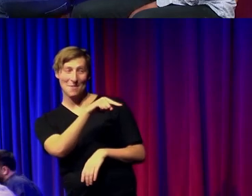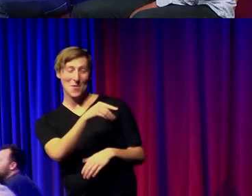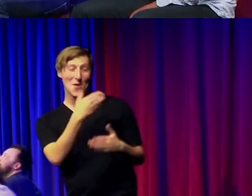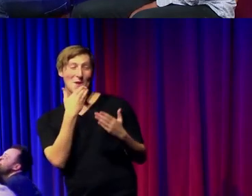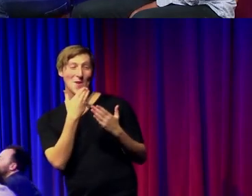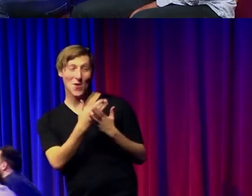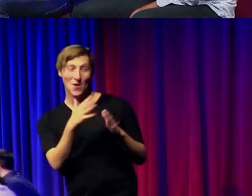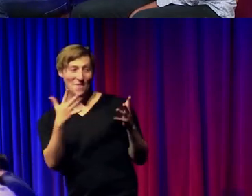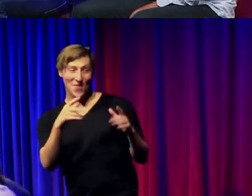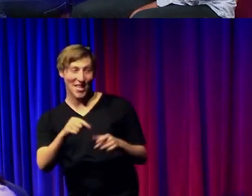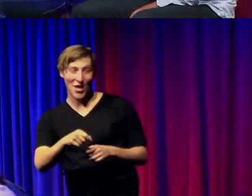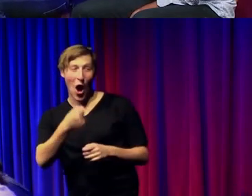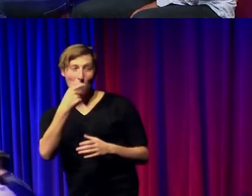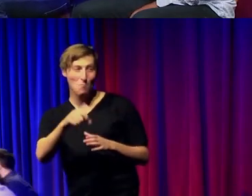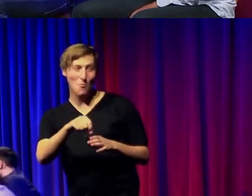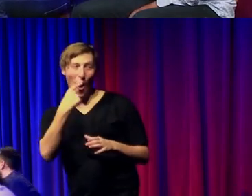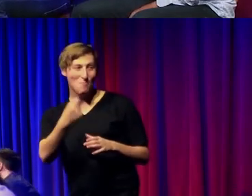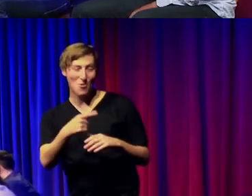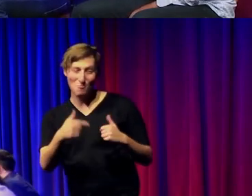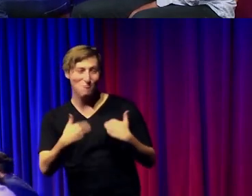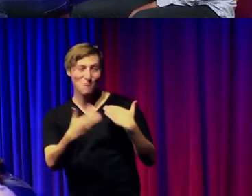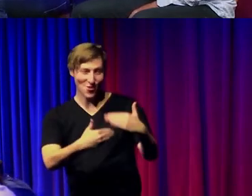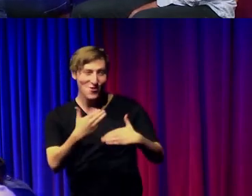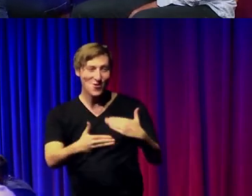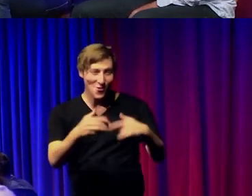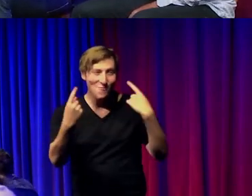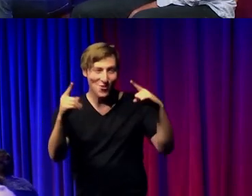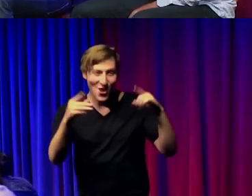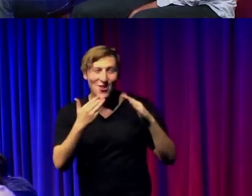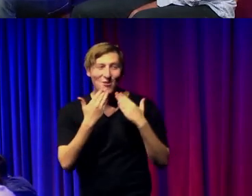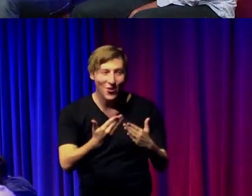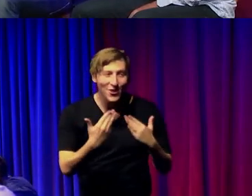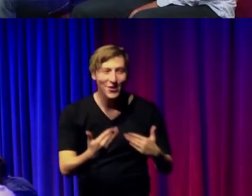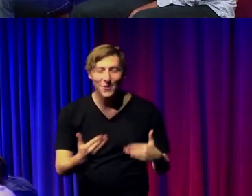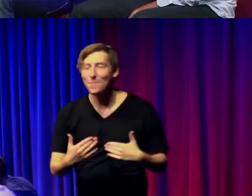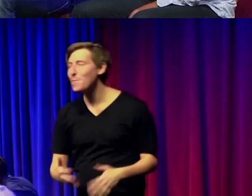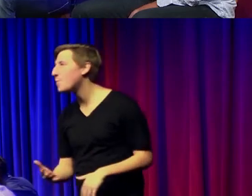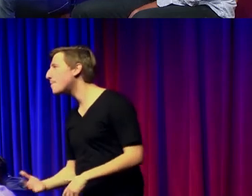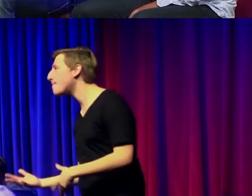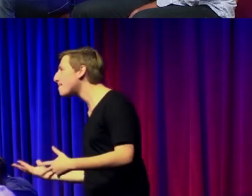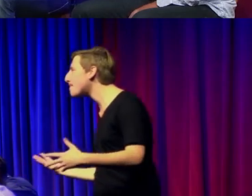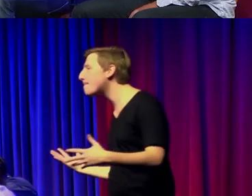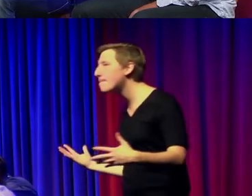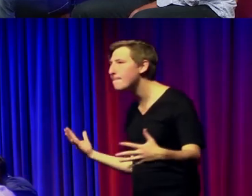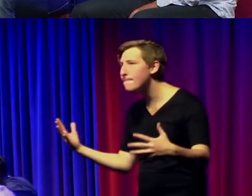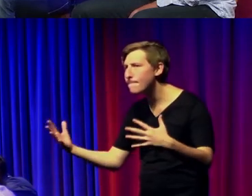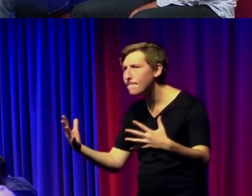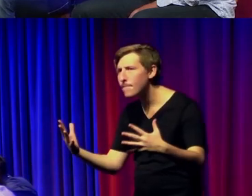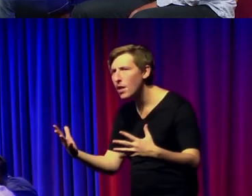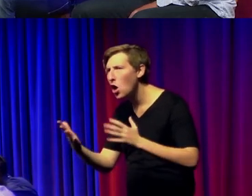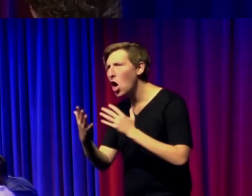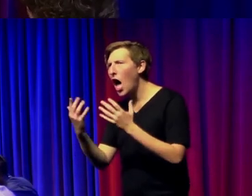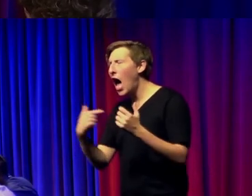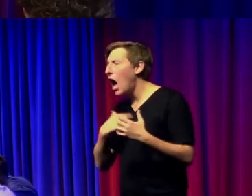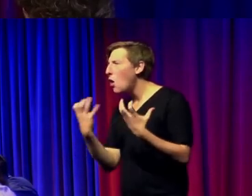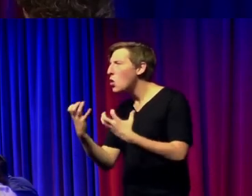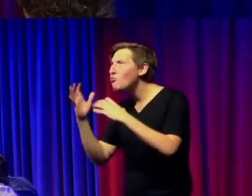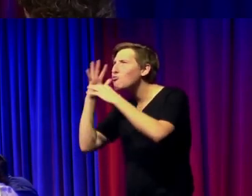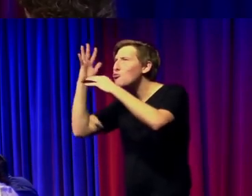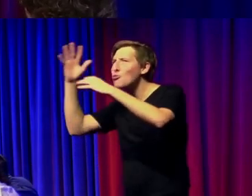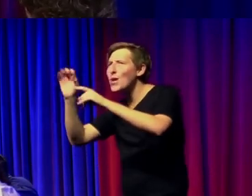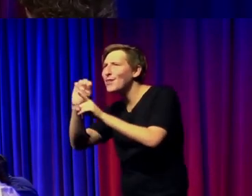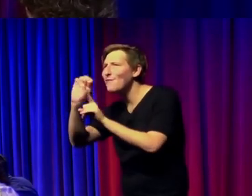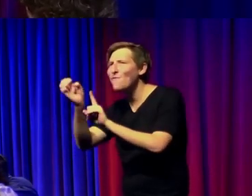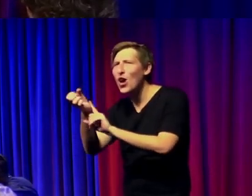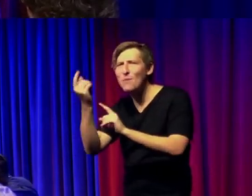for the second one. I want to do something that brings us together. What would make you ladies feel more involved? Probably